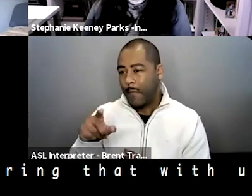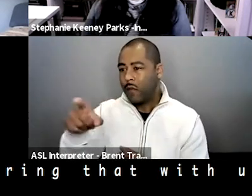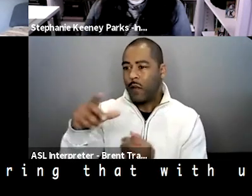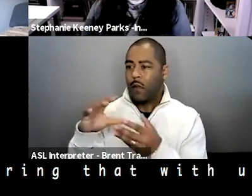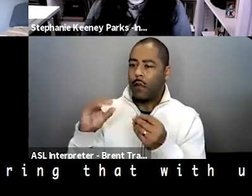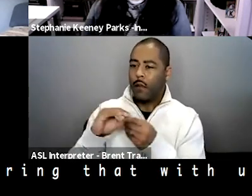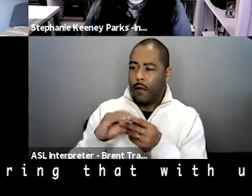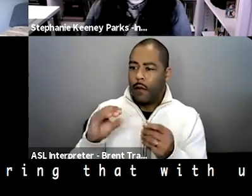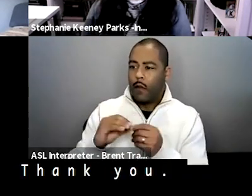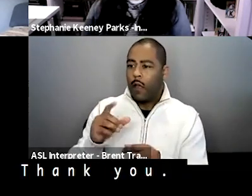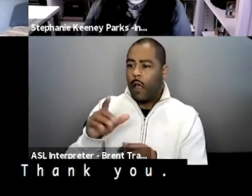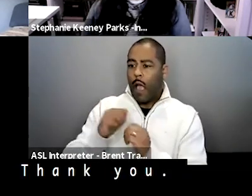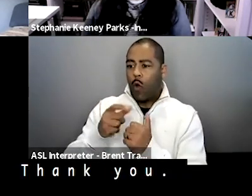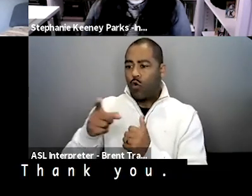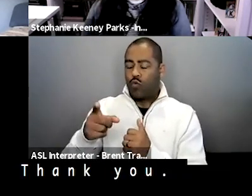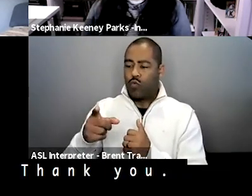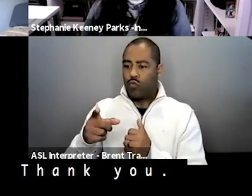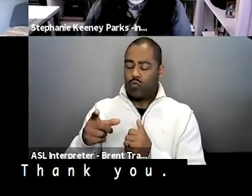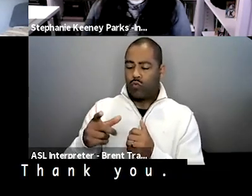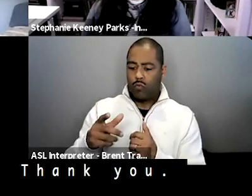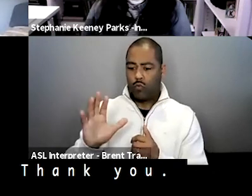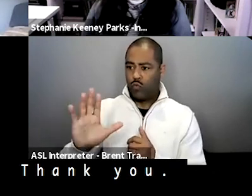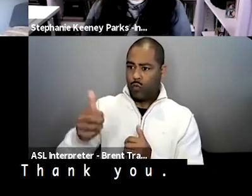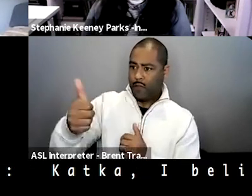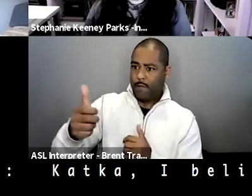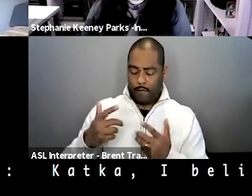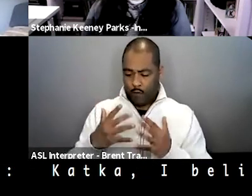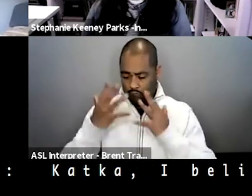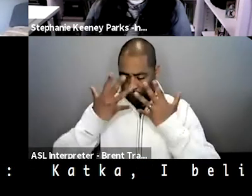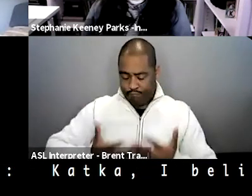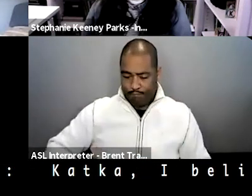really beautiful experience. Thank you for sharing that with us. Thank you.